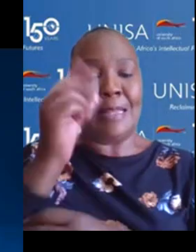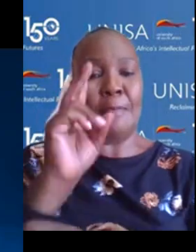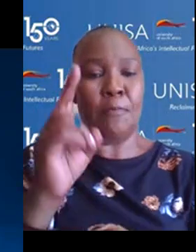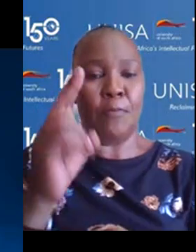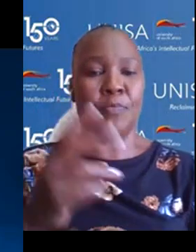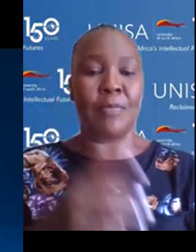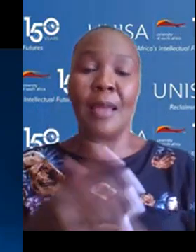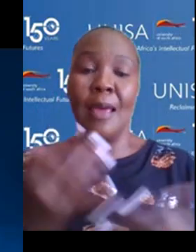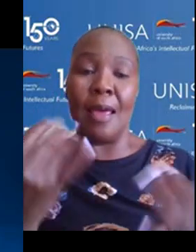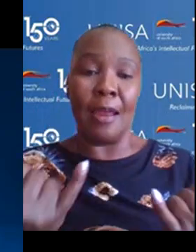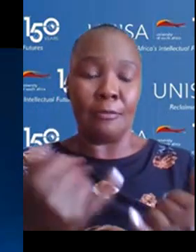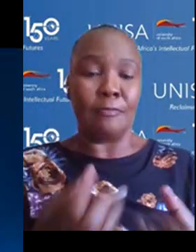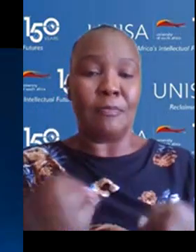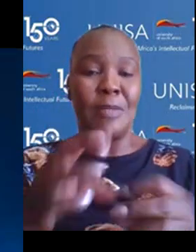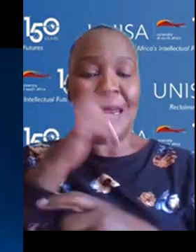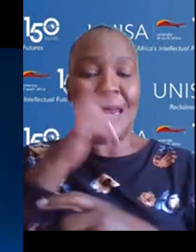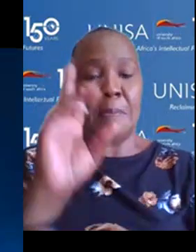Now I can rename it.